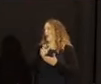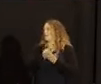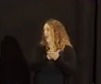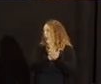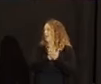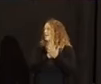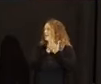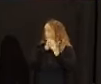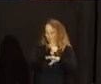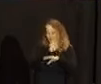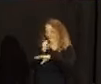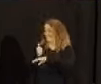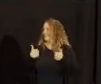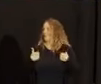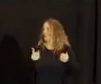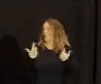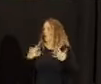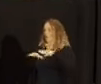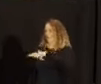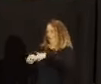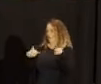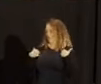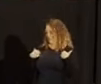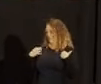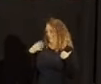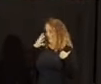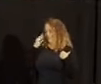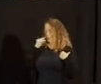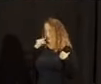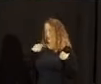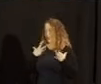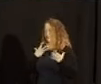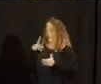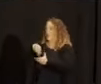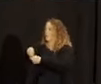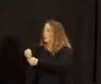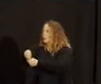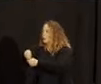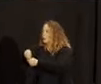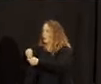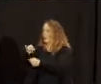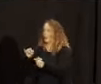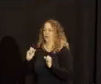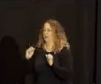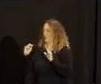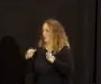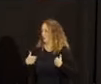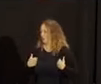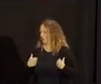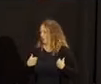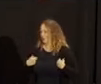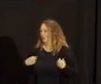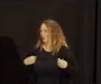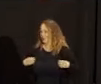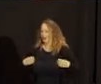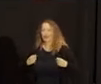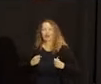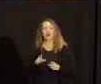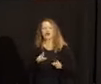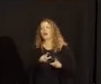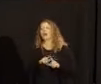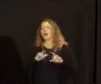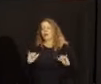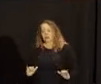so I was mainstreamed and included, and that was incredible. But what that